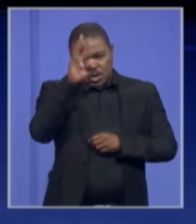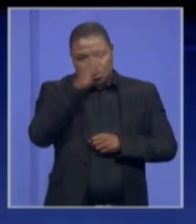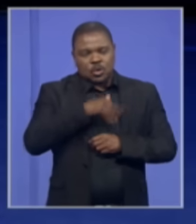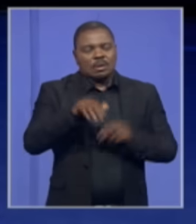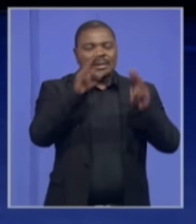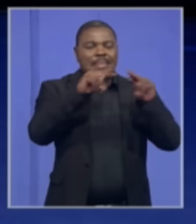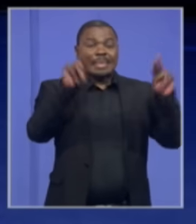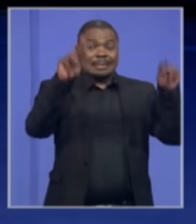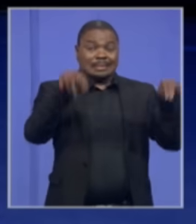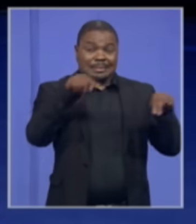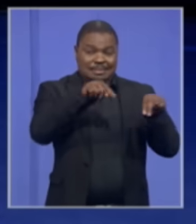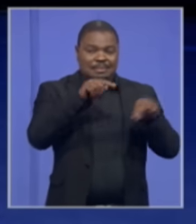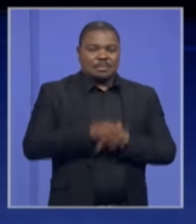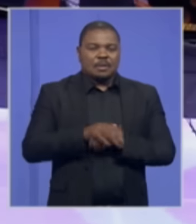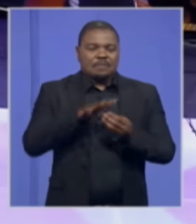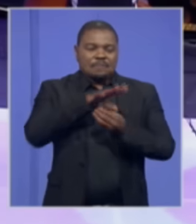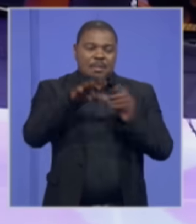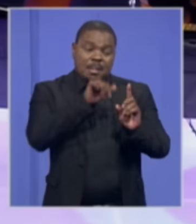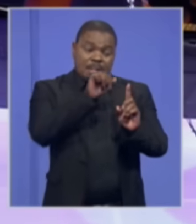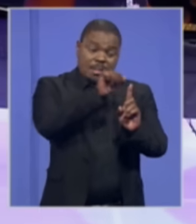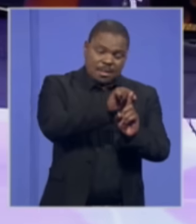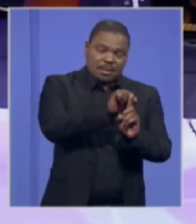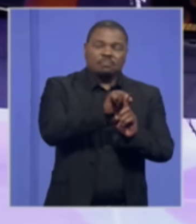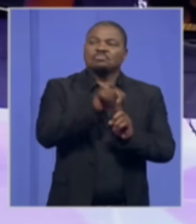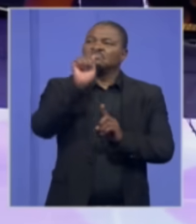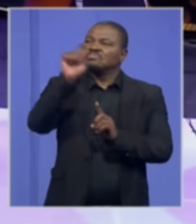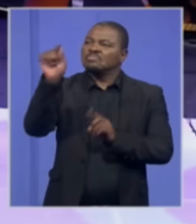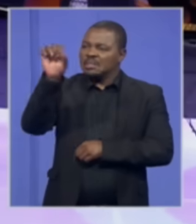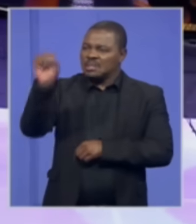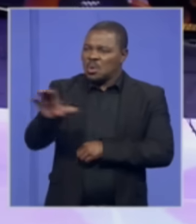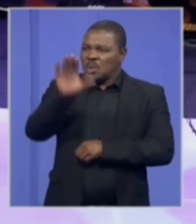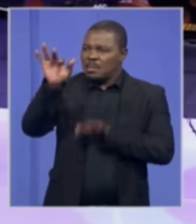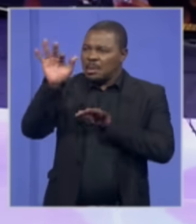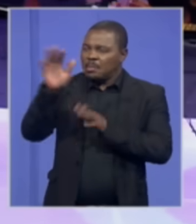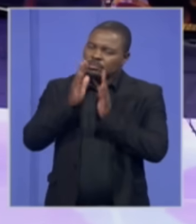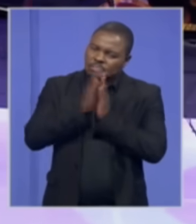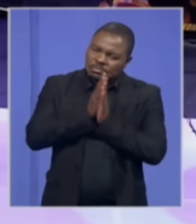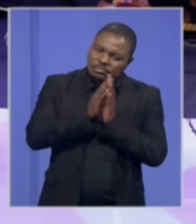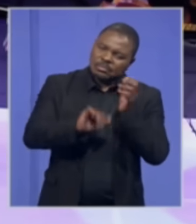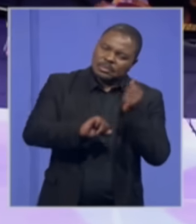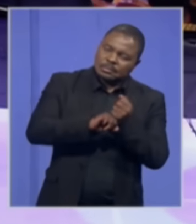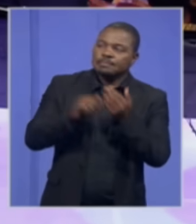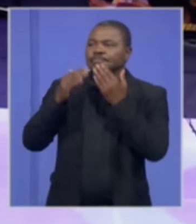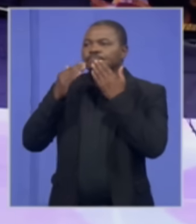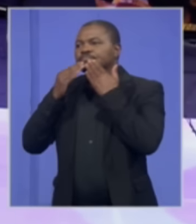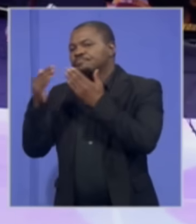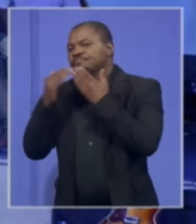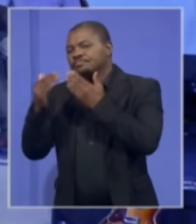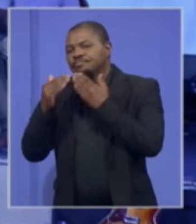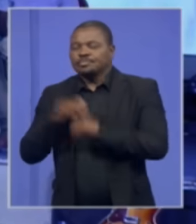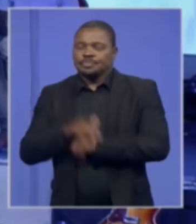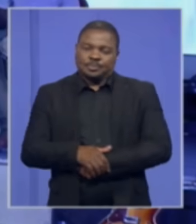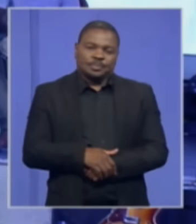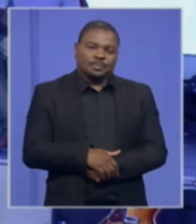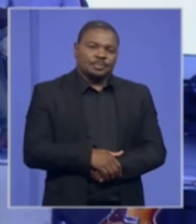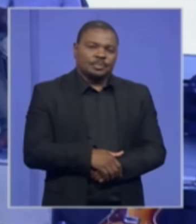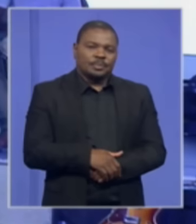jeno. Ba lelapa la Tshweni ya Kgae ba lebohile ma-Afrika Borwa ka dithapelo le ka diphallelo nakong ena e